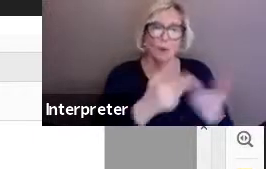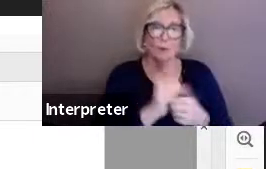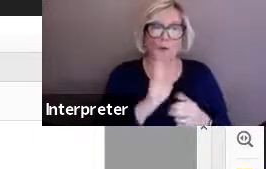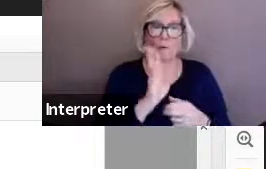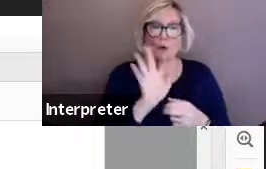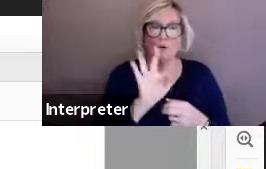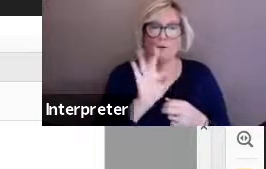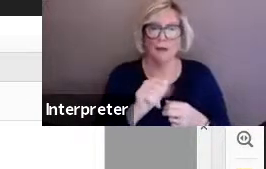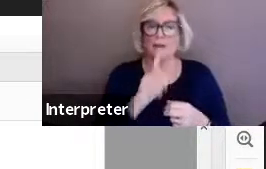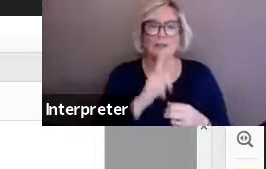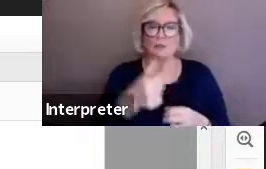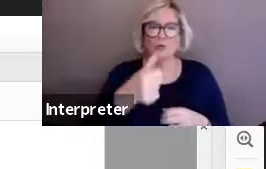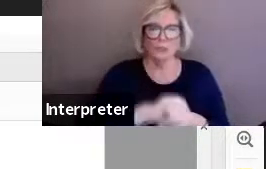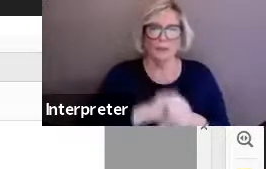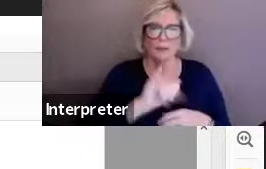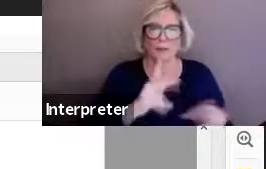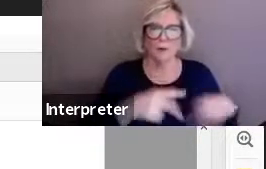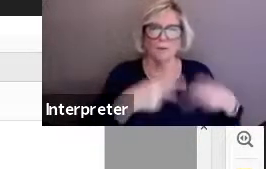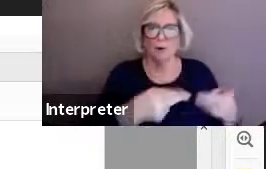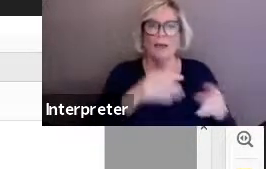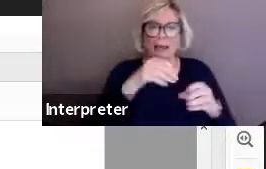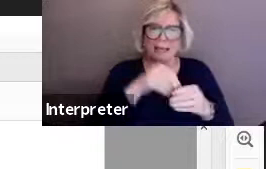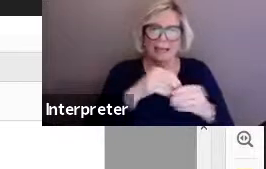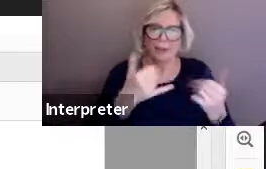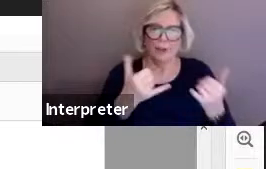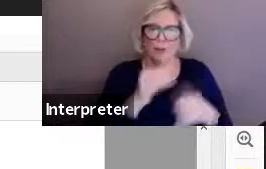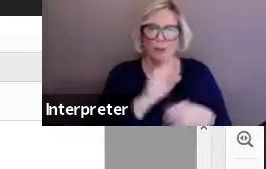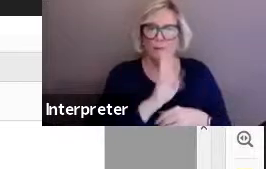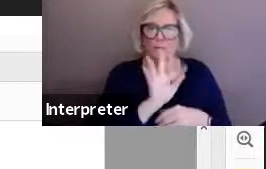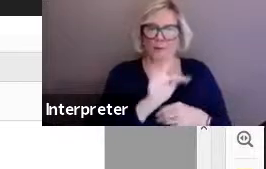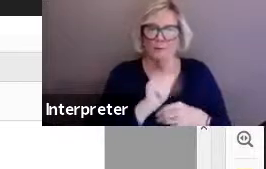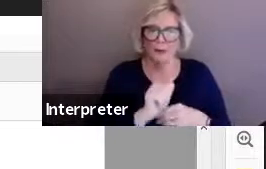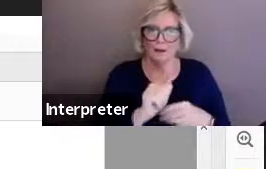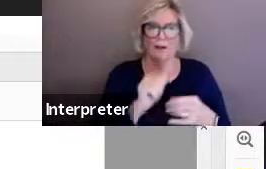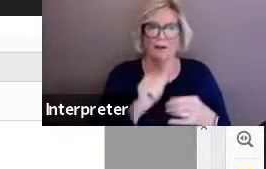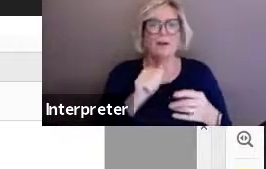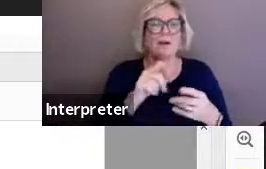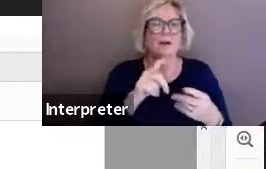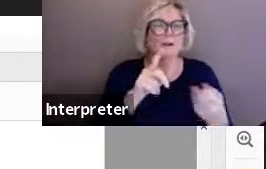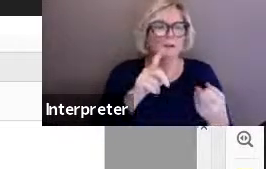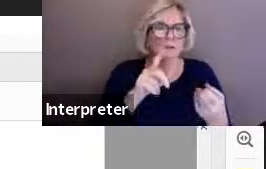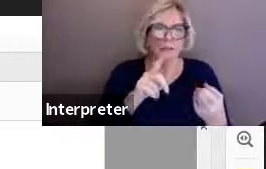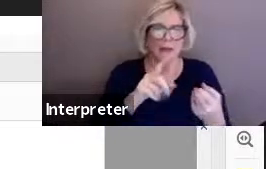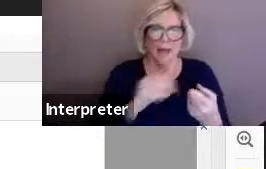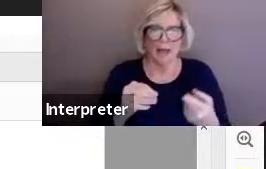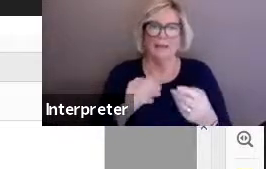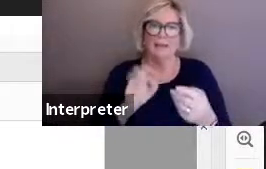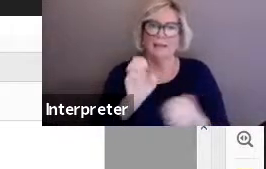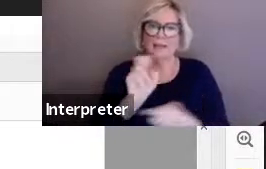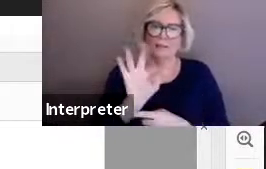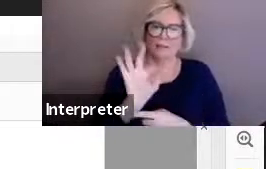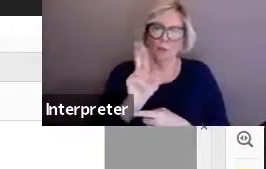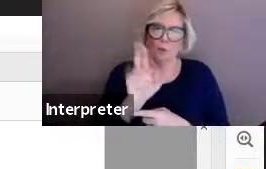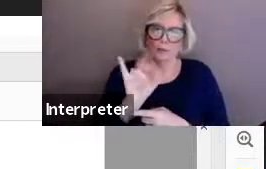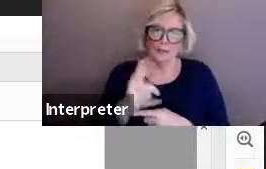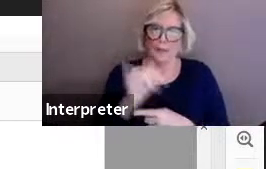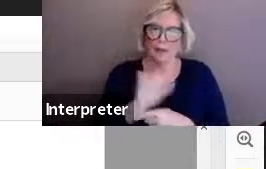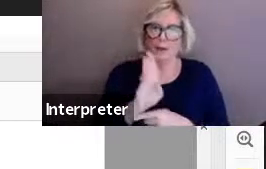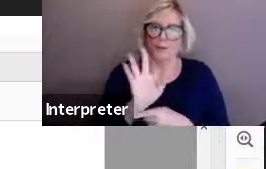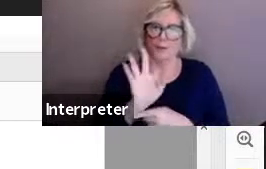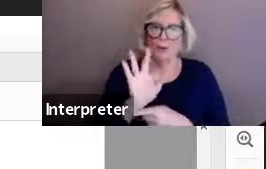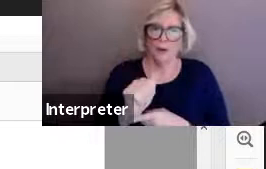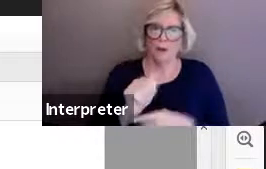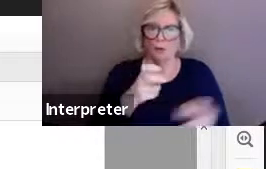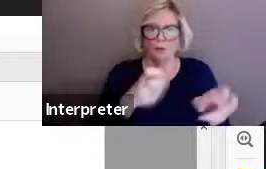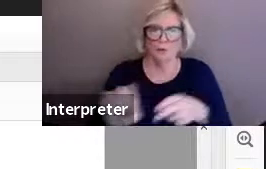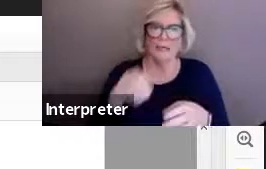that proposal in this current BRFA to the Office of Controlled Substances Administration and enforcing that BRFA